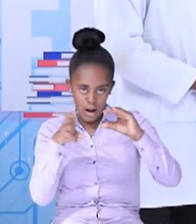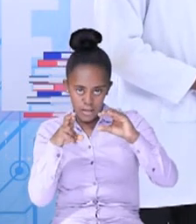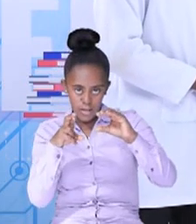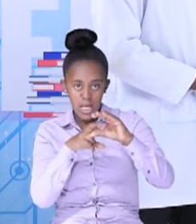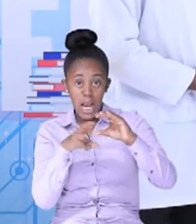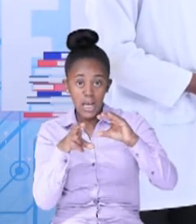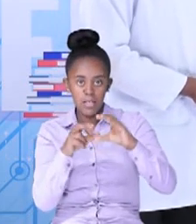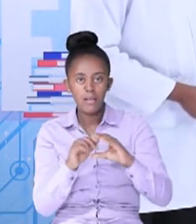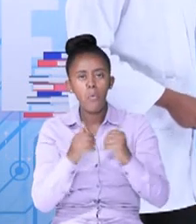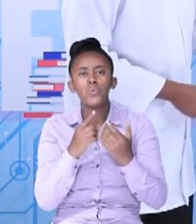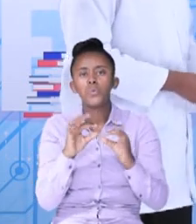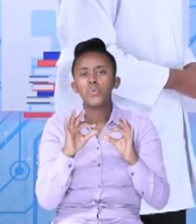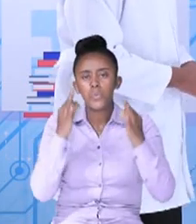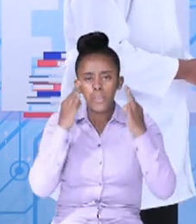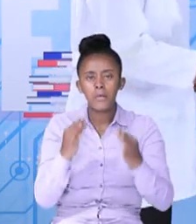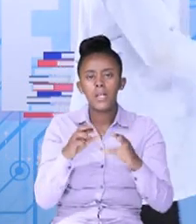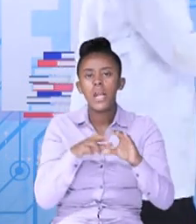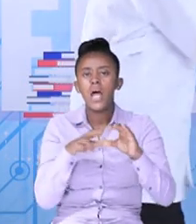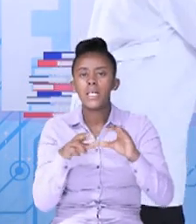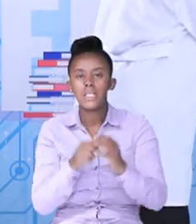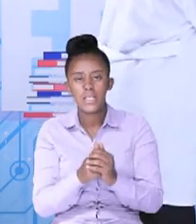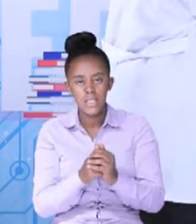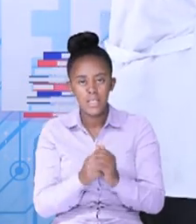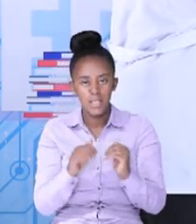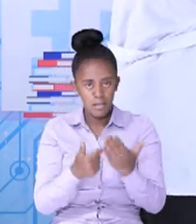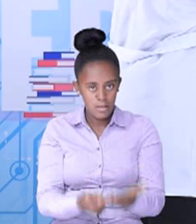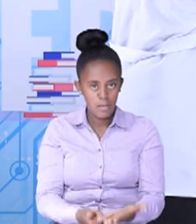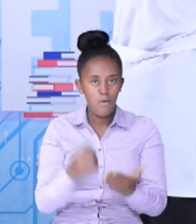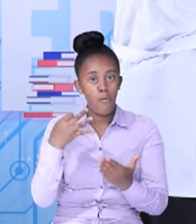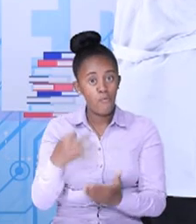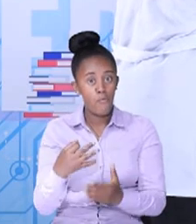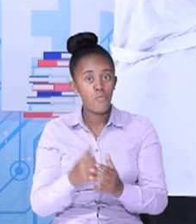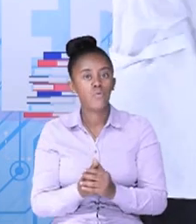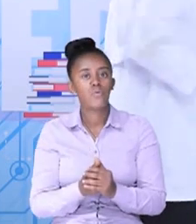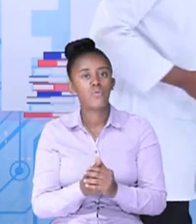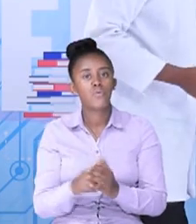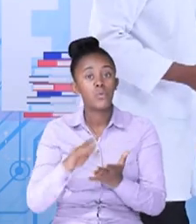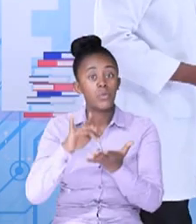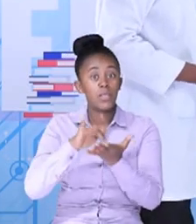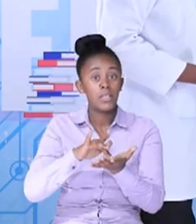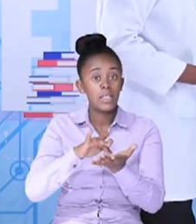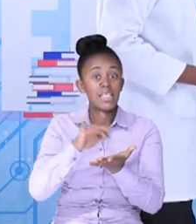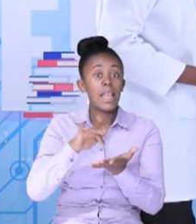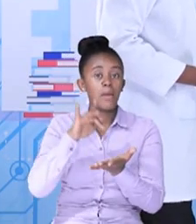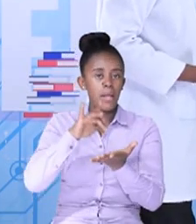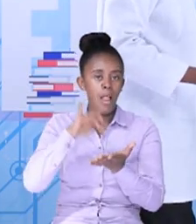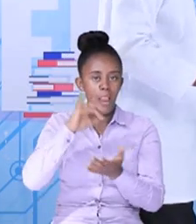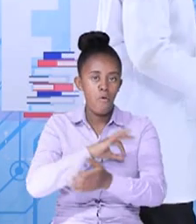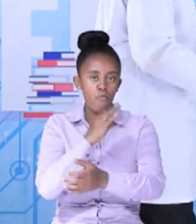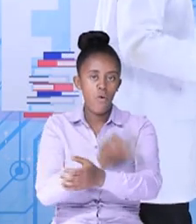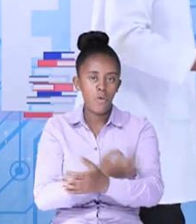How do we determine the radius? Look at here. The force which tends to act towards the center is known as centripetal